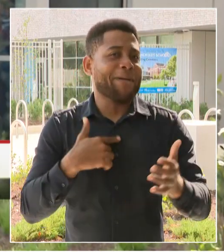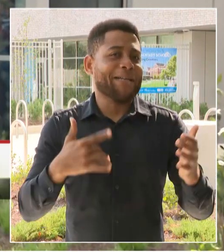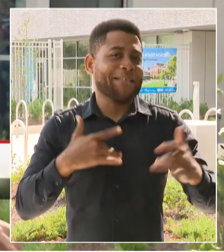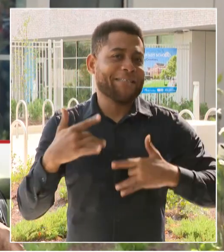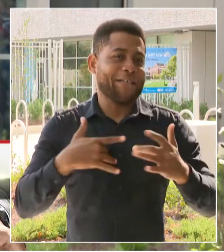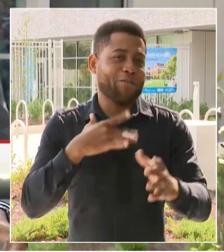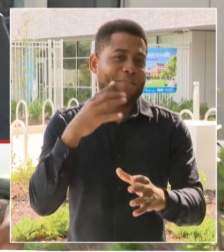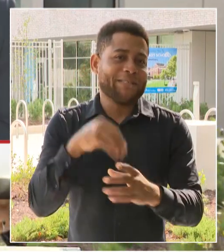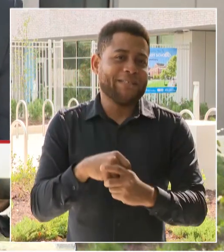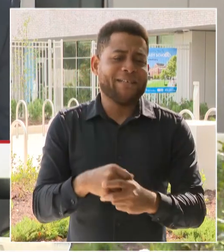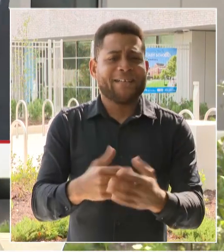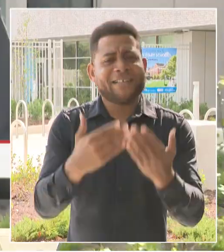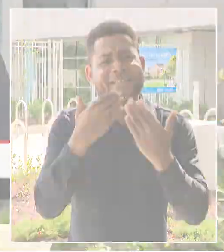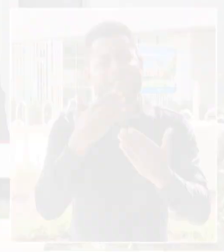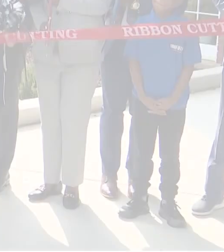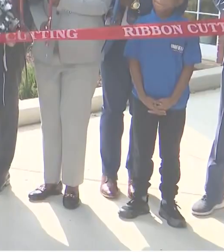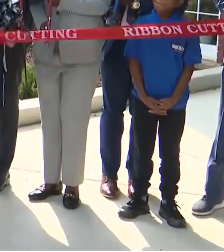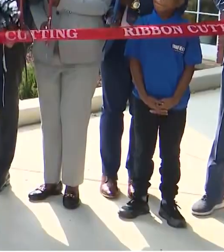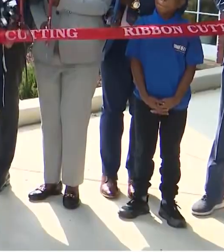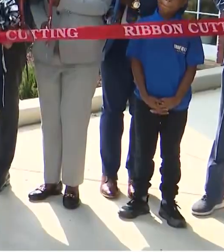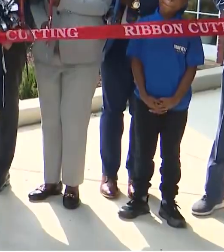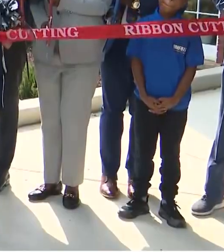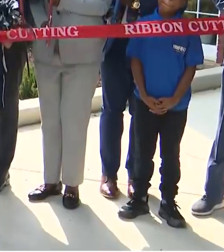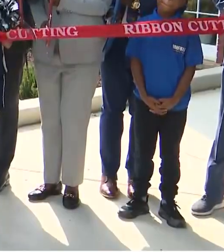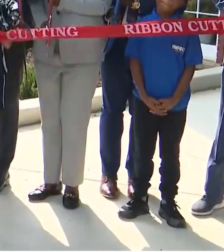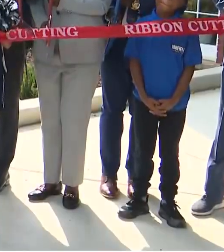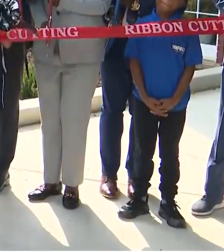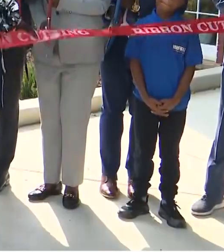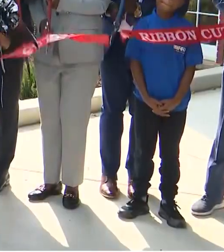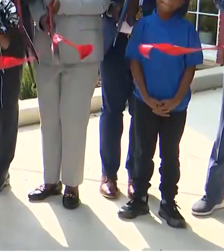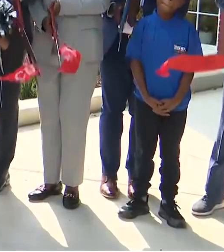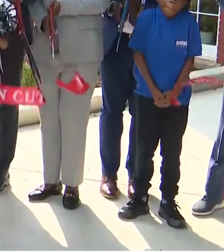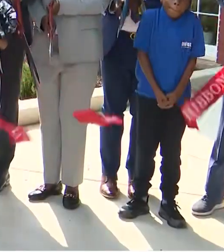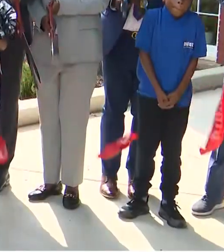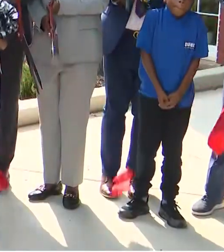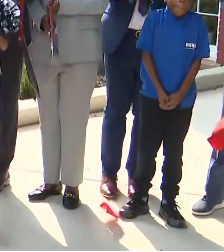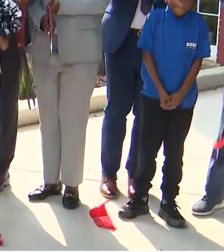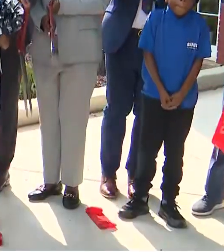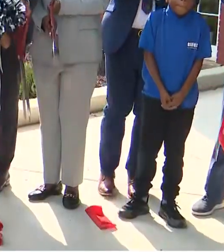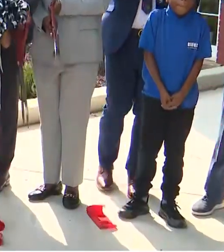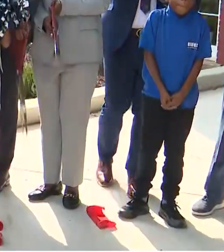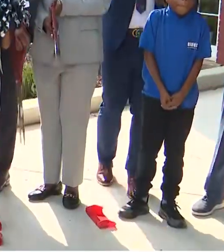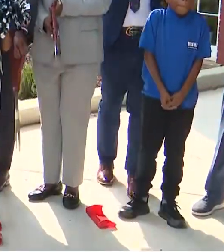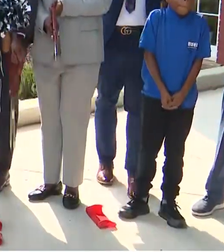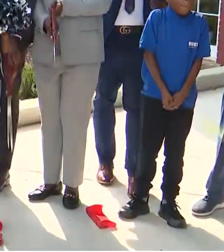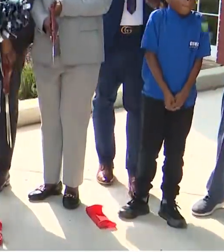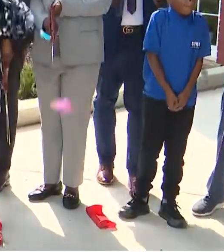3, 2, 1.